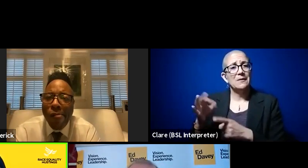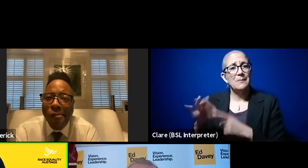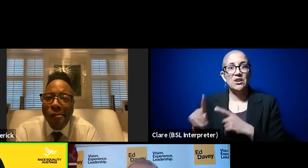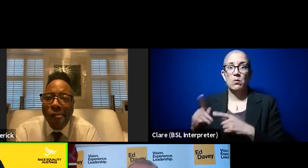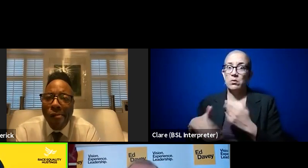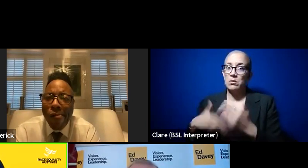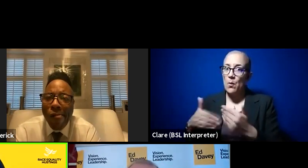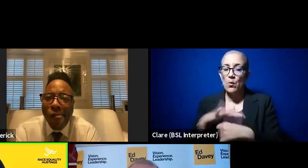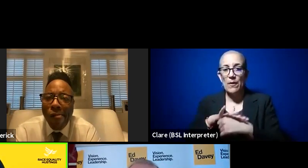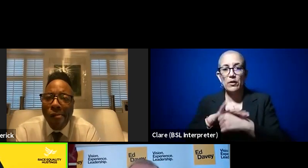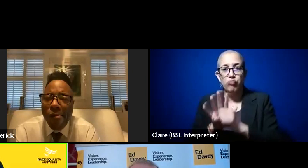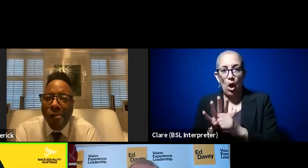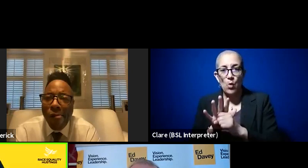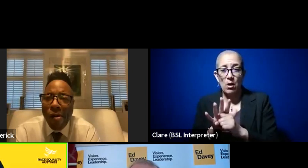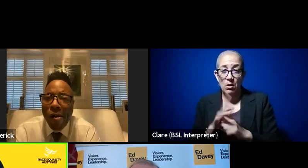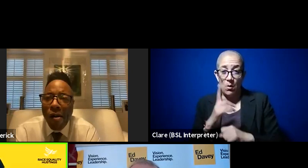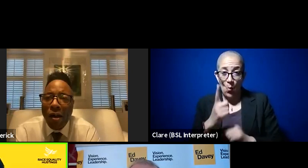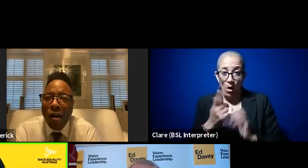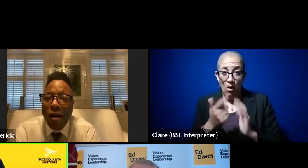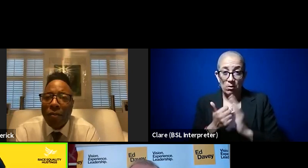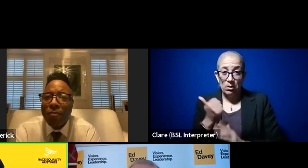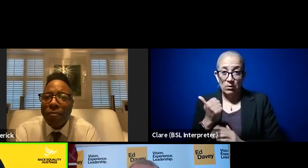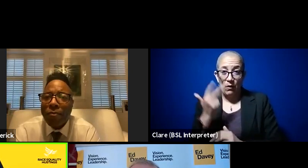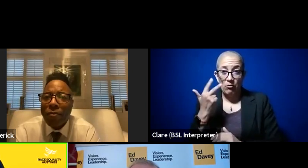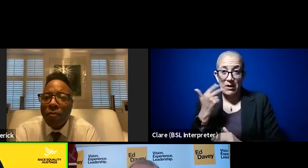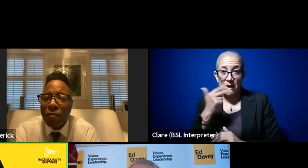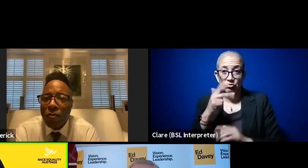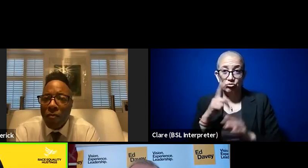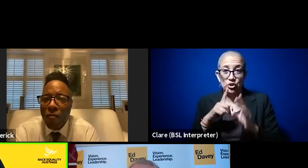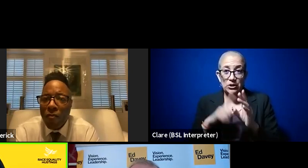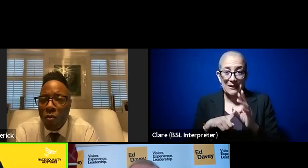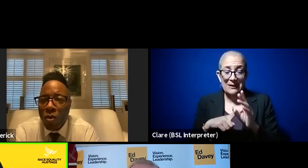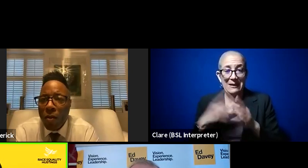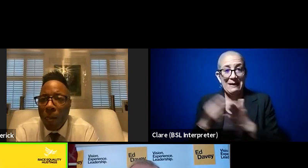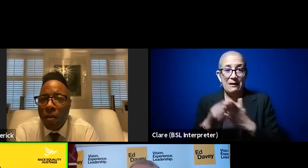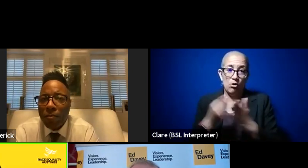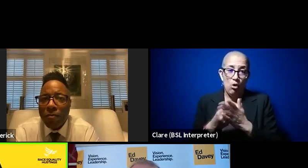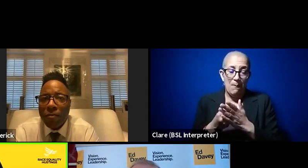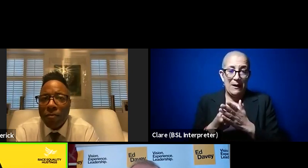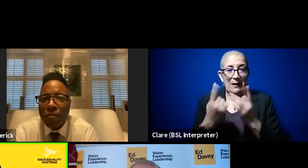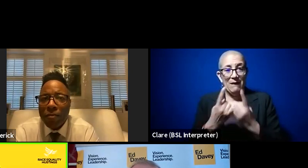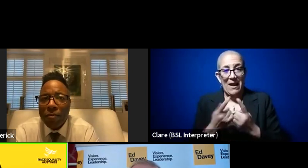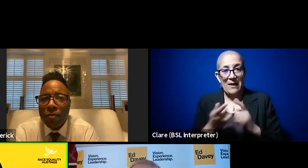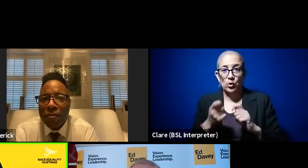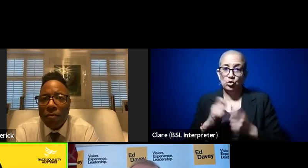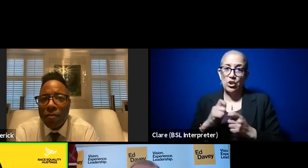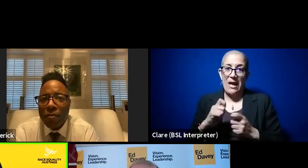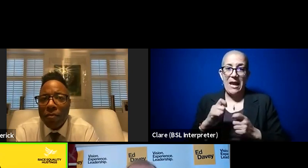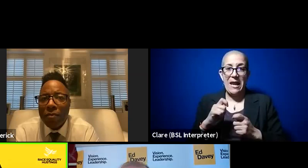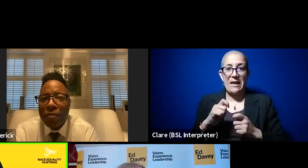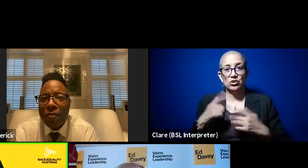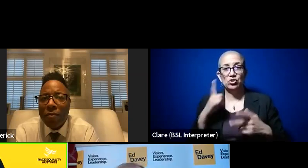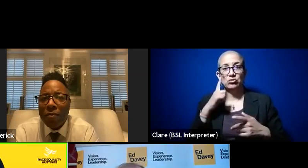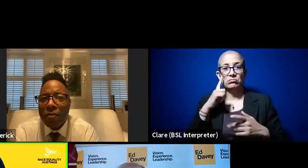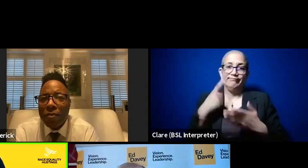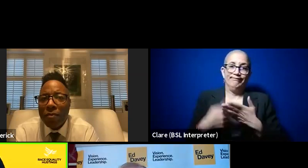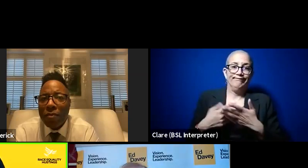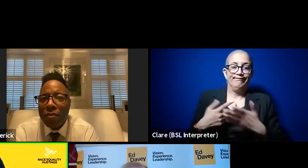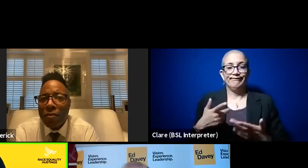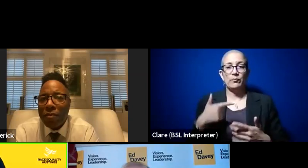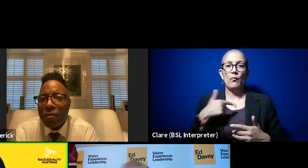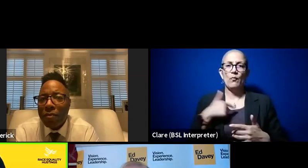with coronavirus. So 1 in 300-year economic event, to change tack, to say, you know, we were elected on a get Brexit done mandate, but we